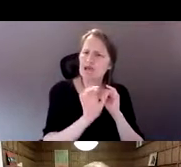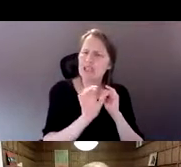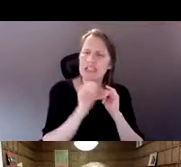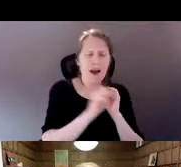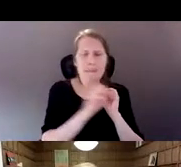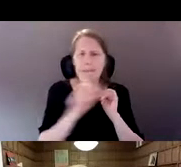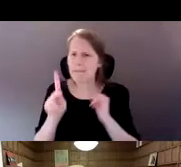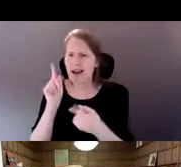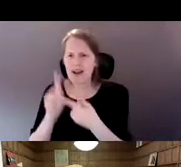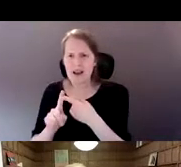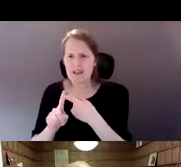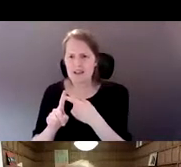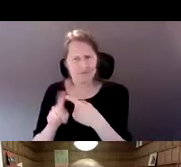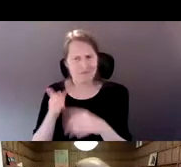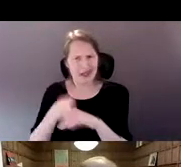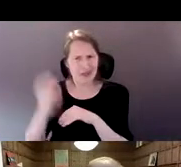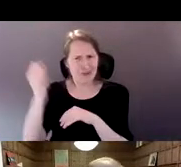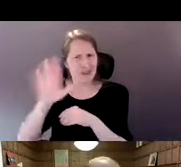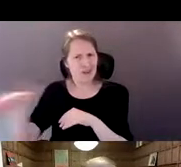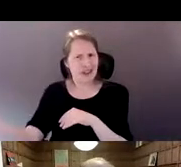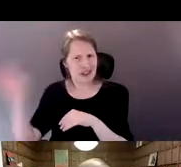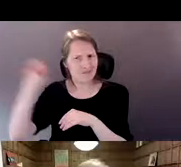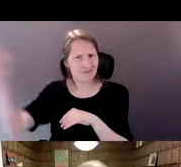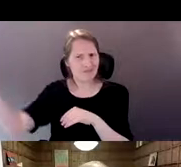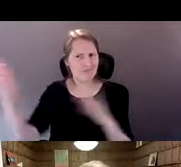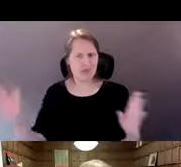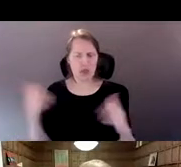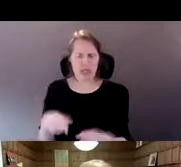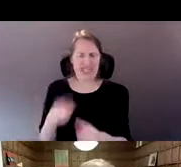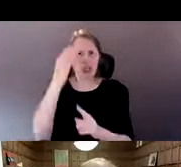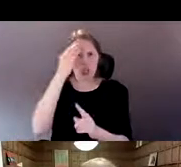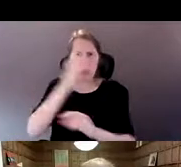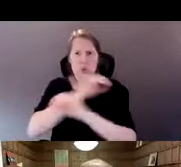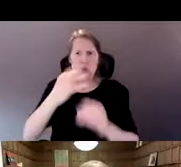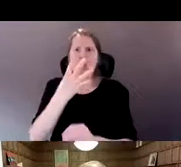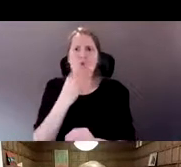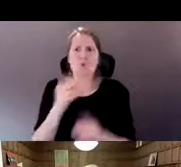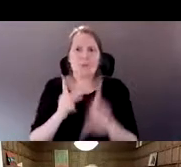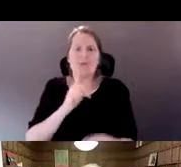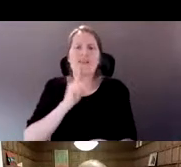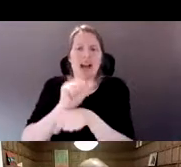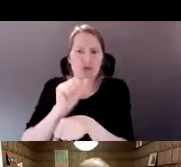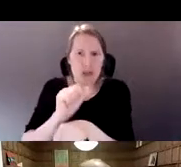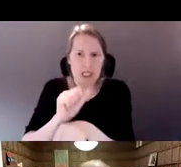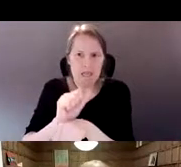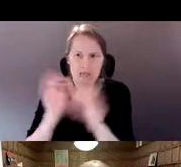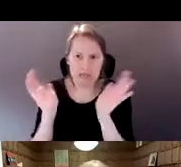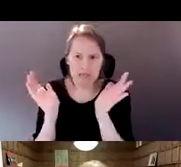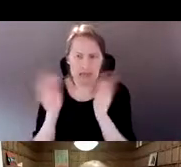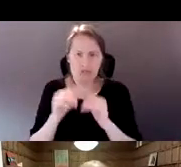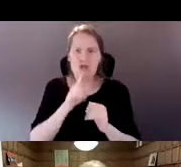until long after Shakespeare's death. So there's really no living Jews in Shakespeare's England. But in order to make